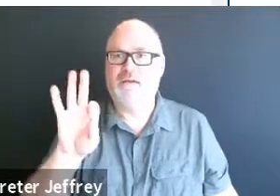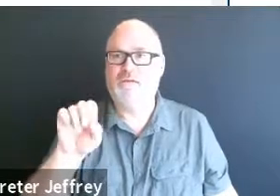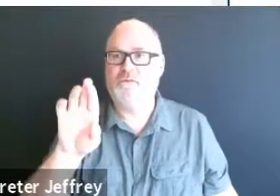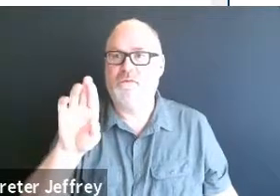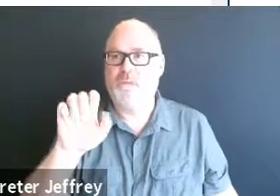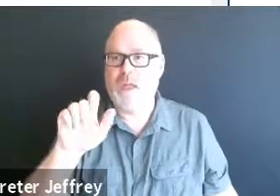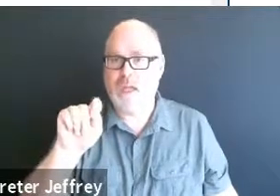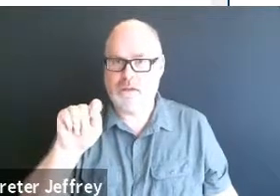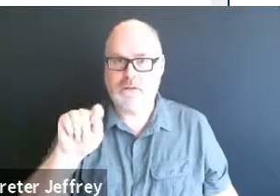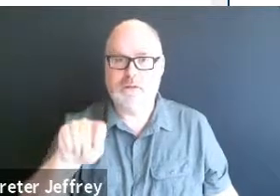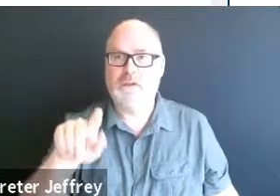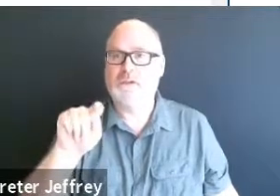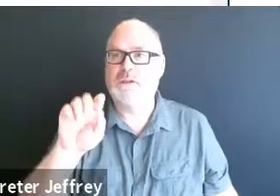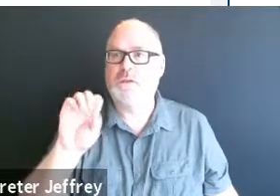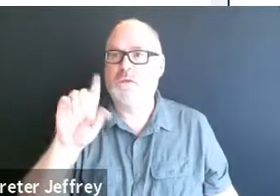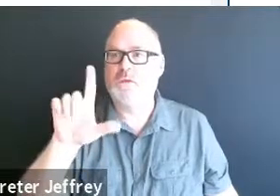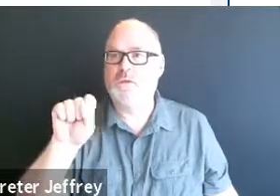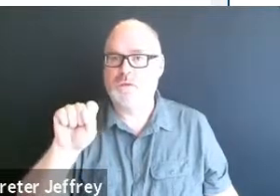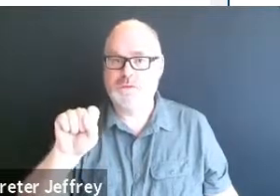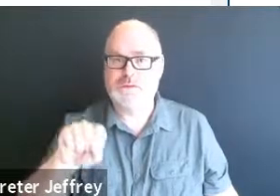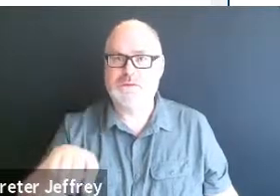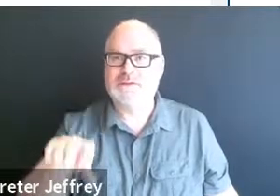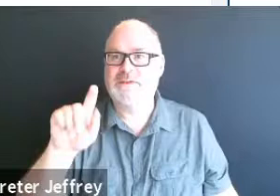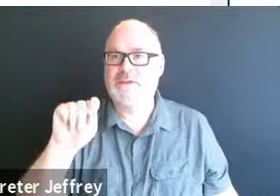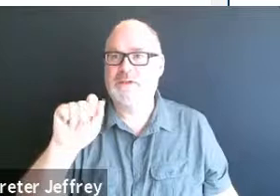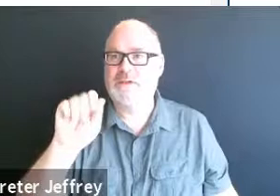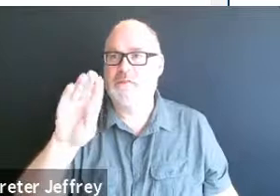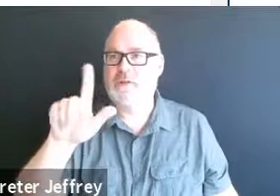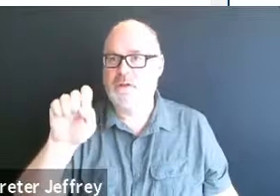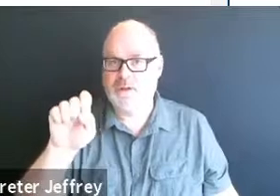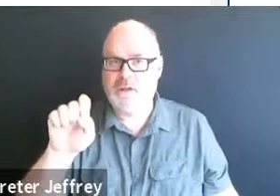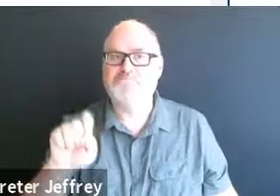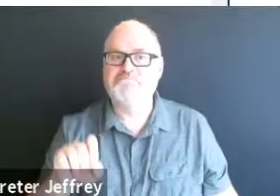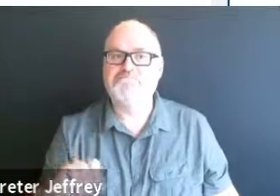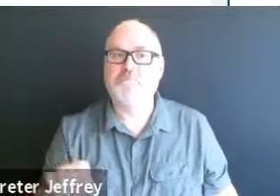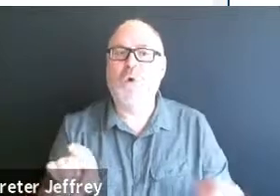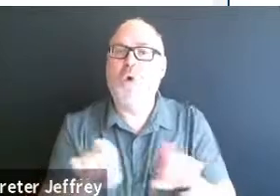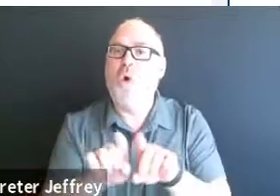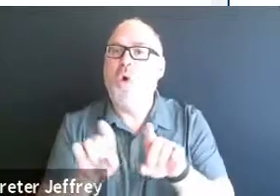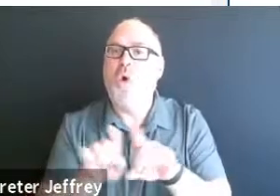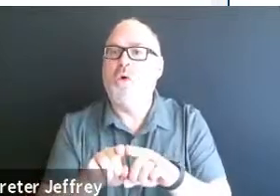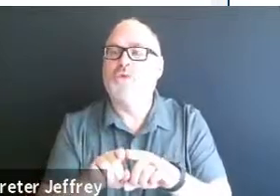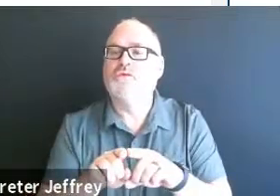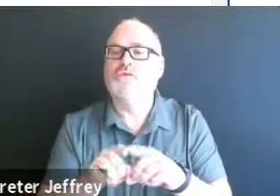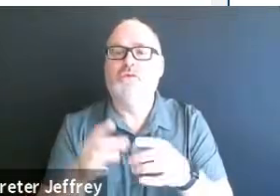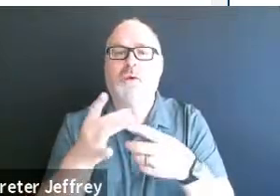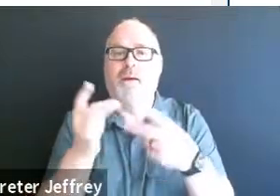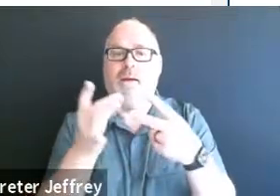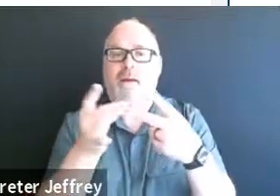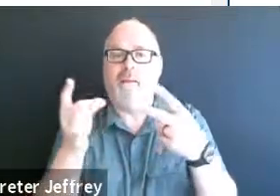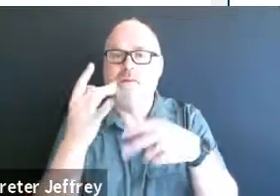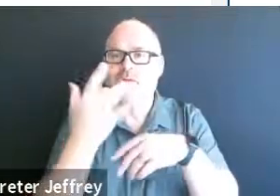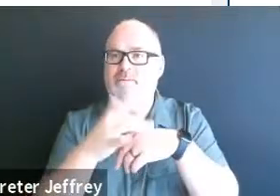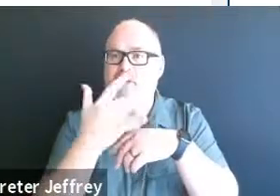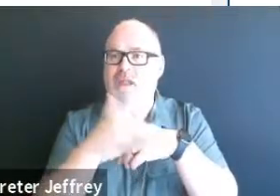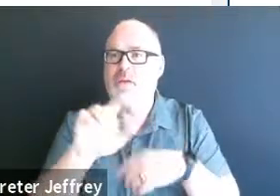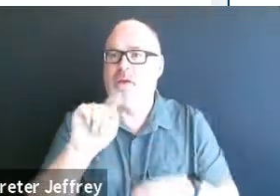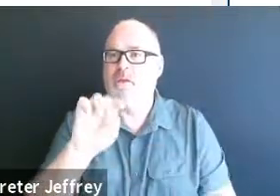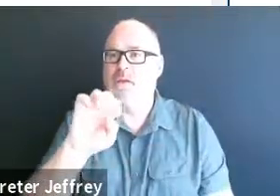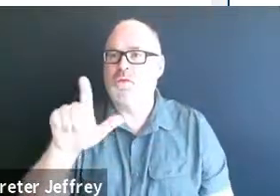format, tools, and table. You can also find many of these options right here in the